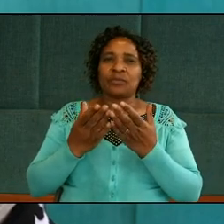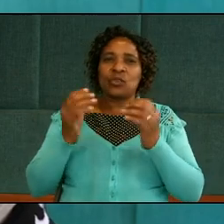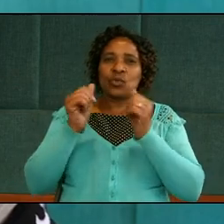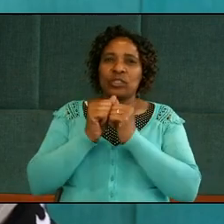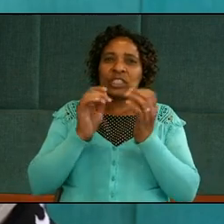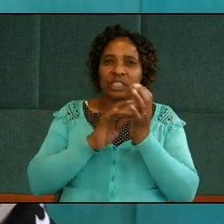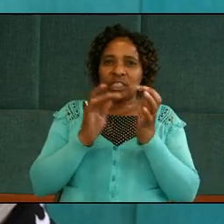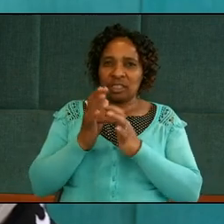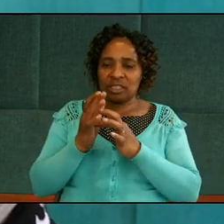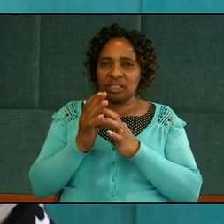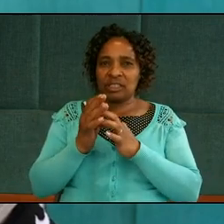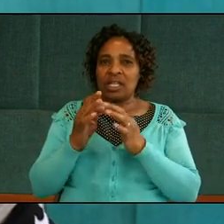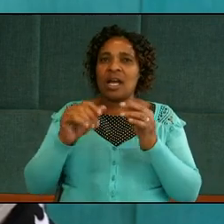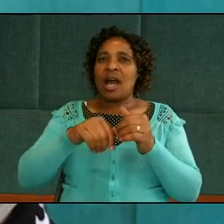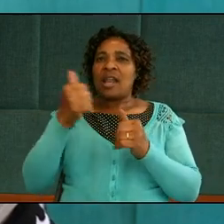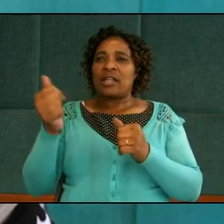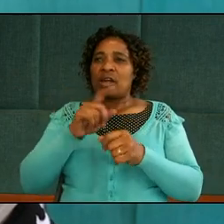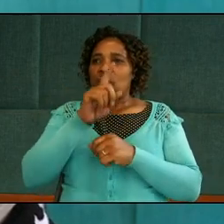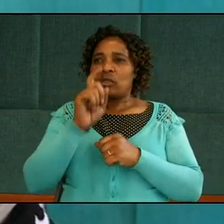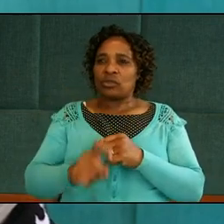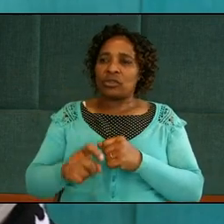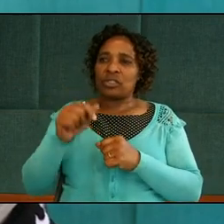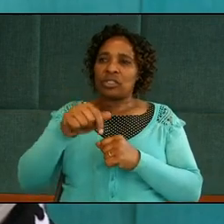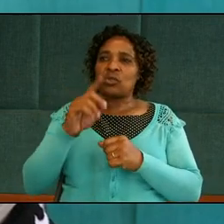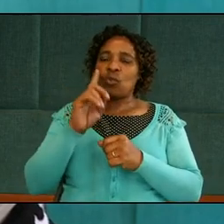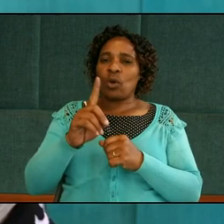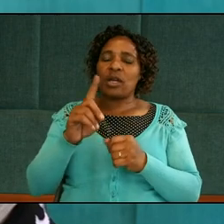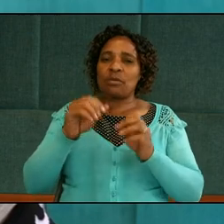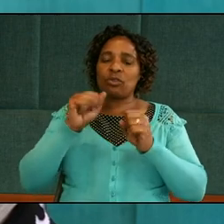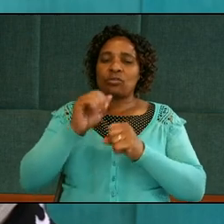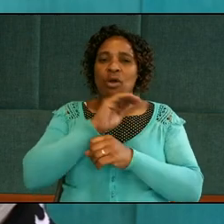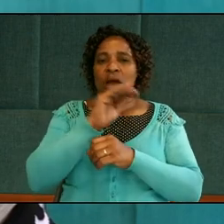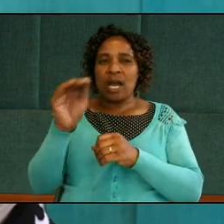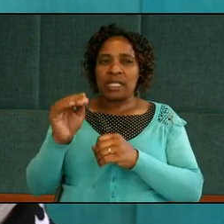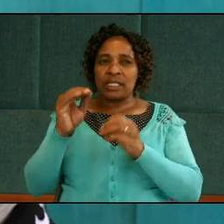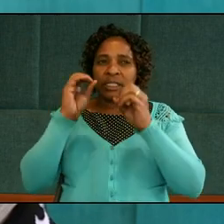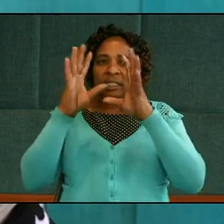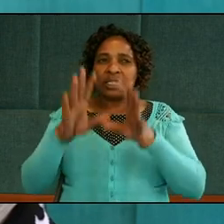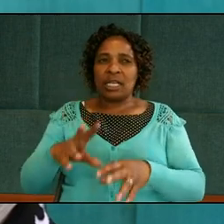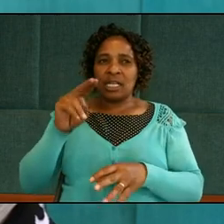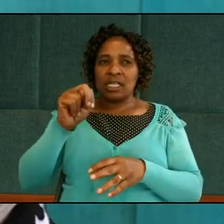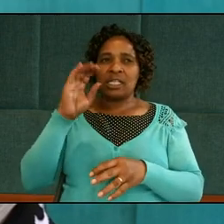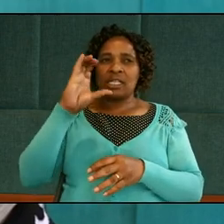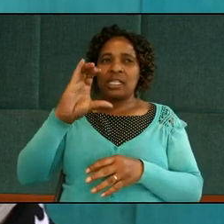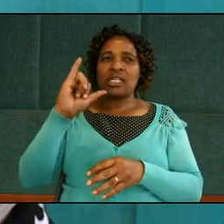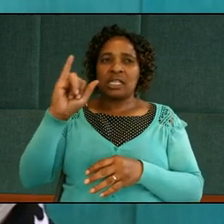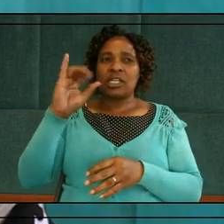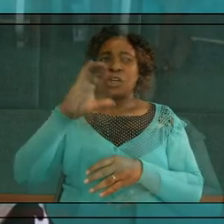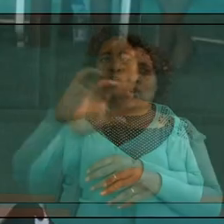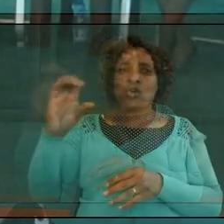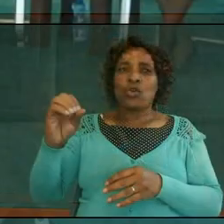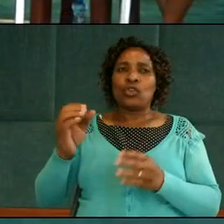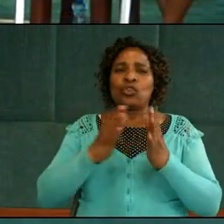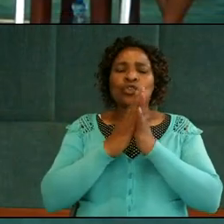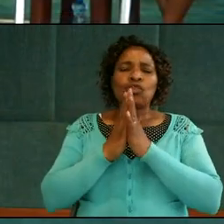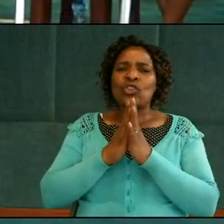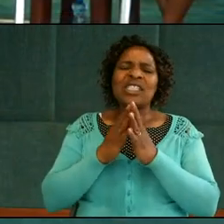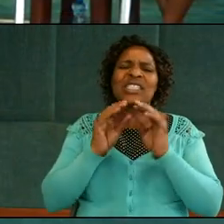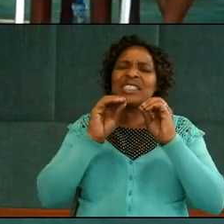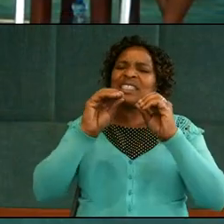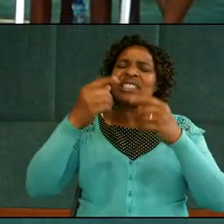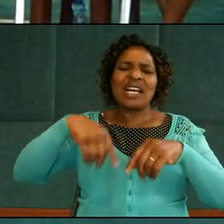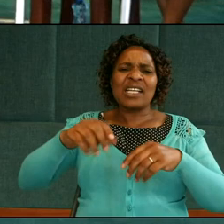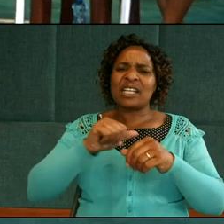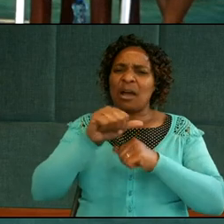with Jesus. Another question, and this one we can ask Teacher Nico, what does this story teach us about the mission for